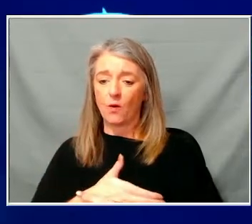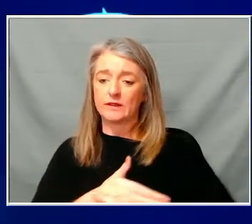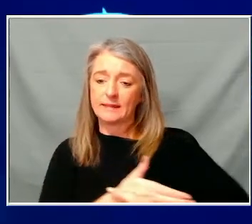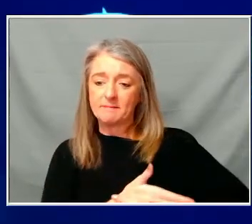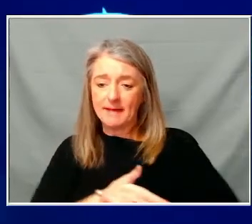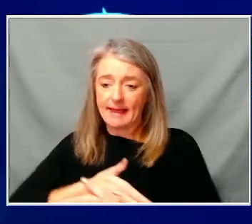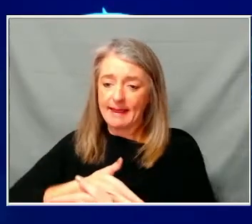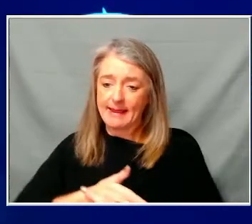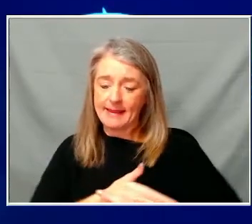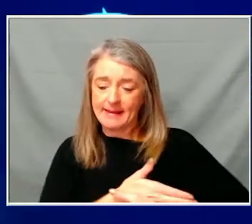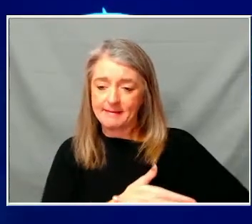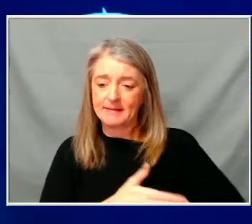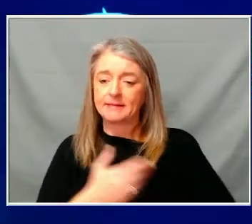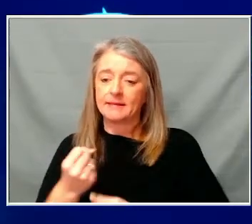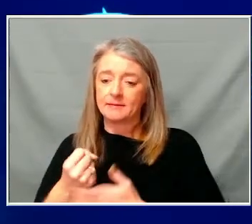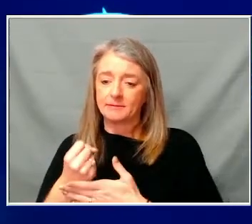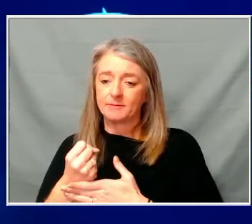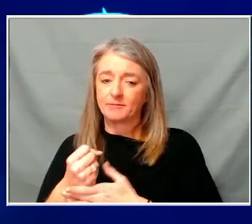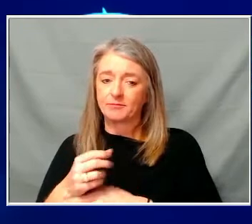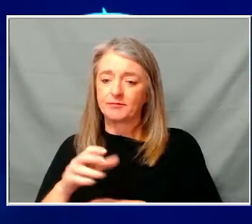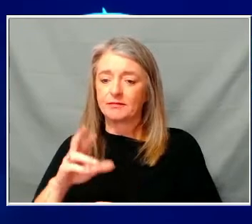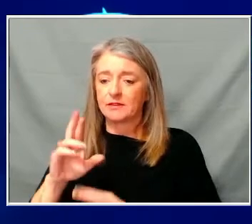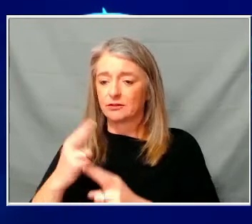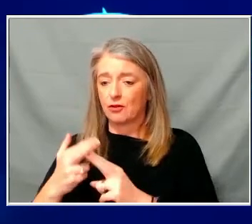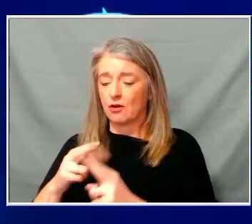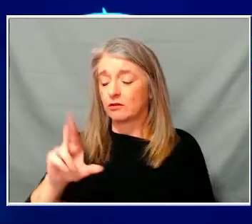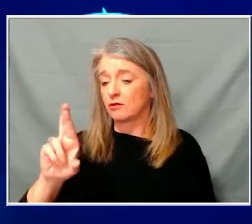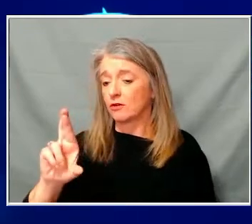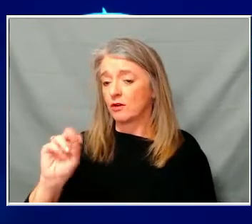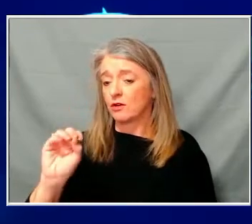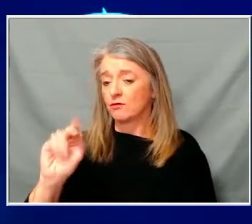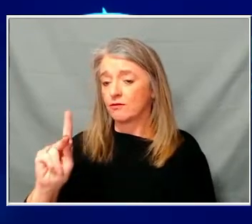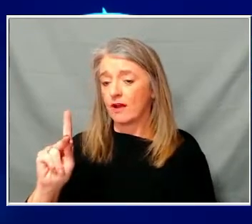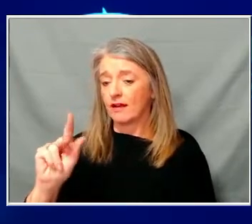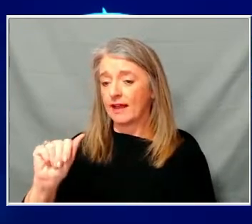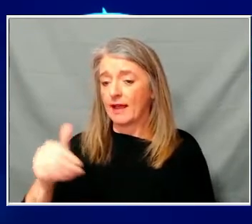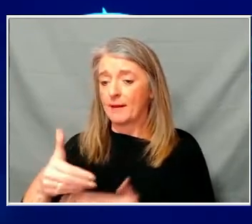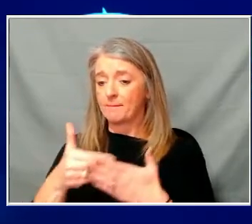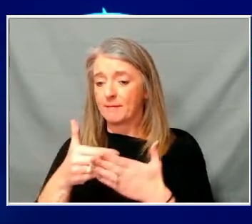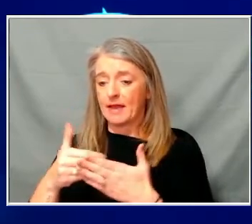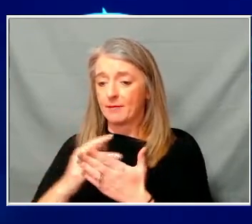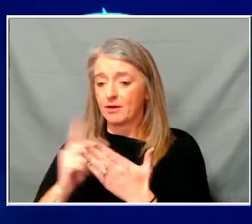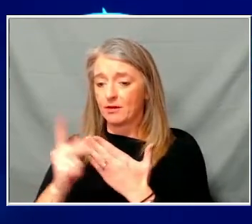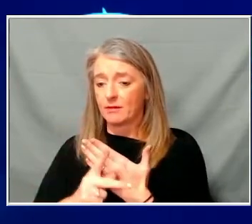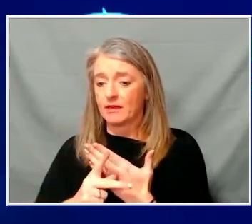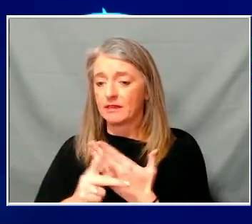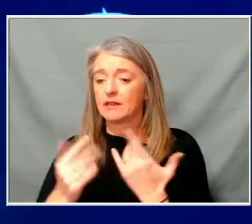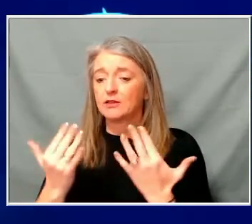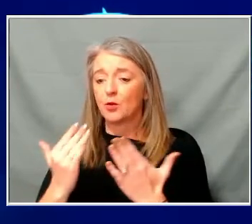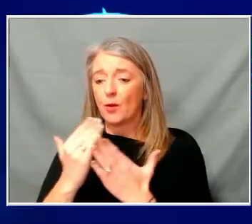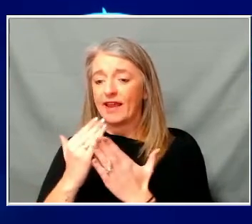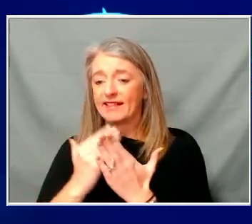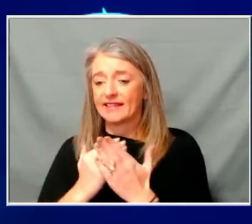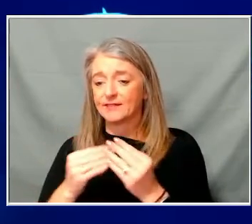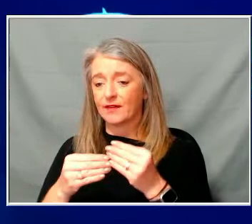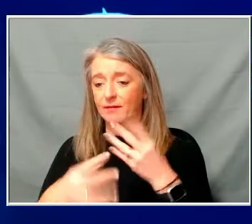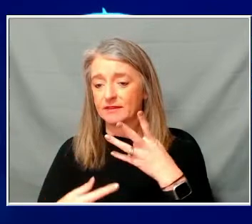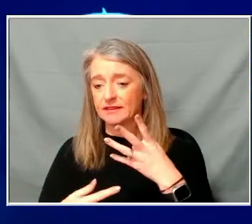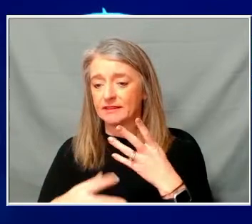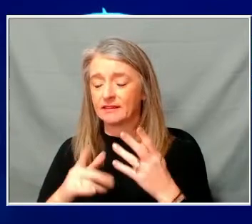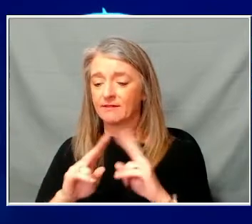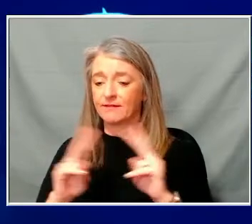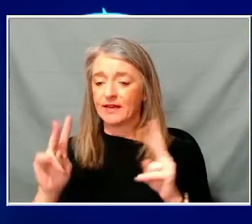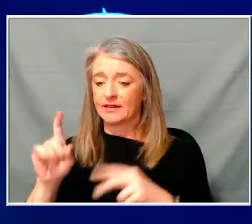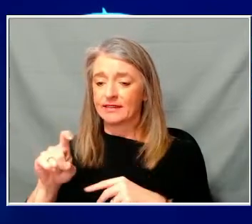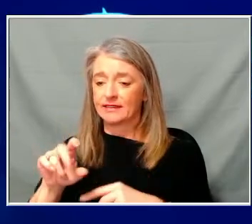Rocket Babies. Our Rocket Baby program is very popular. I will just say that there's a wait list for that position, but it is very needed. I think our